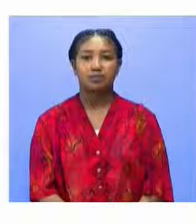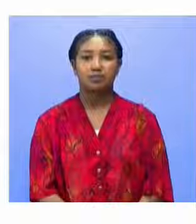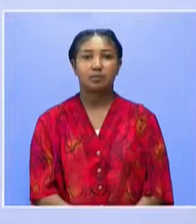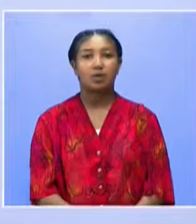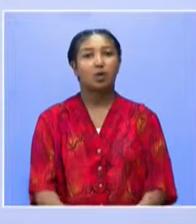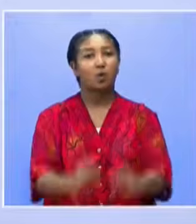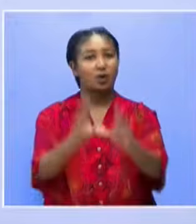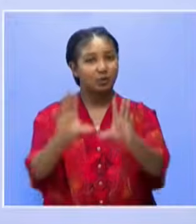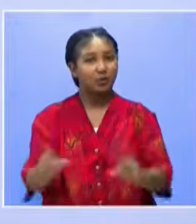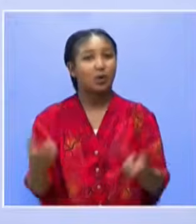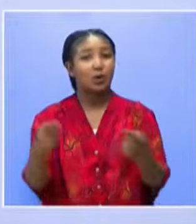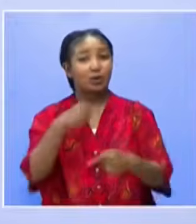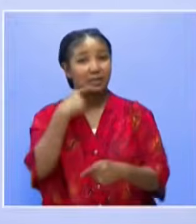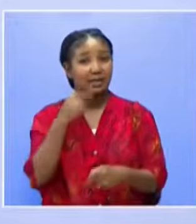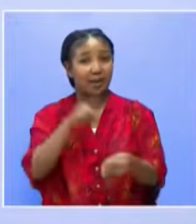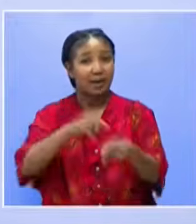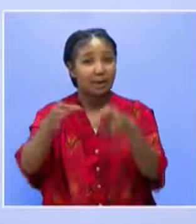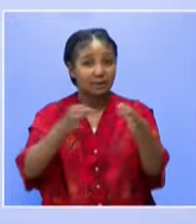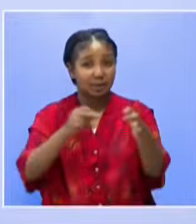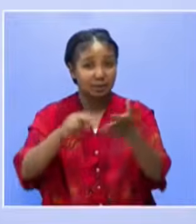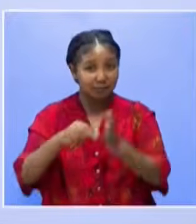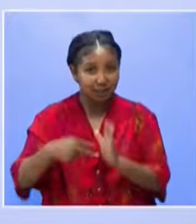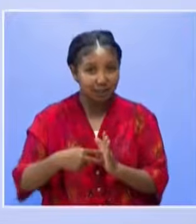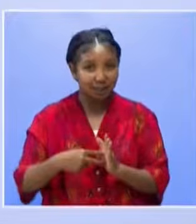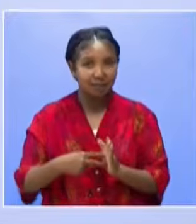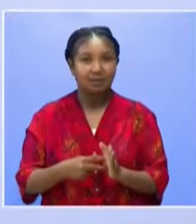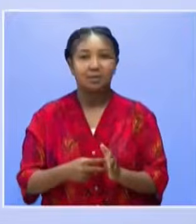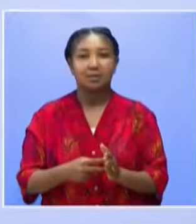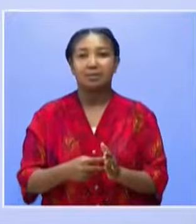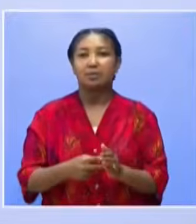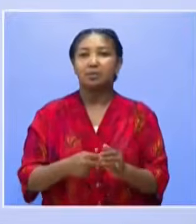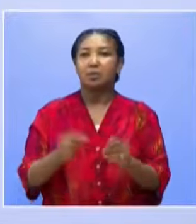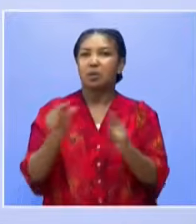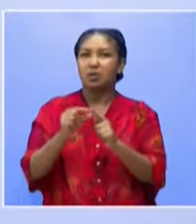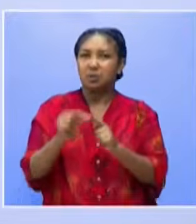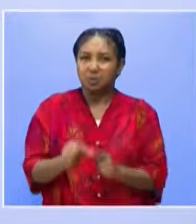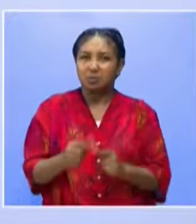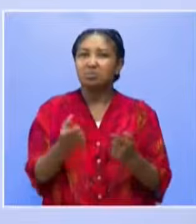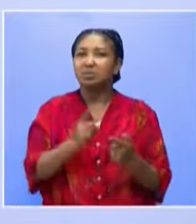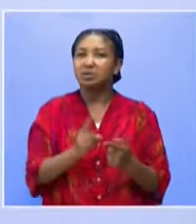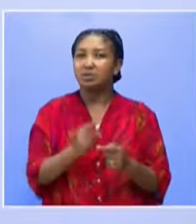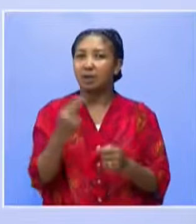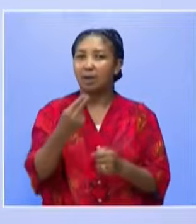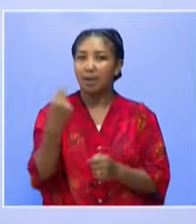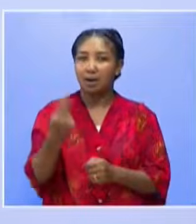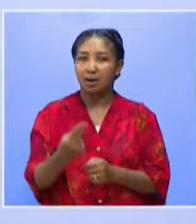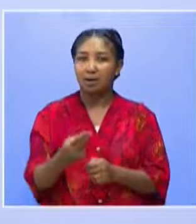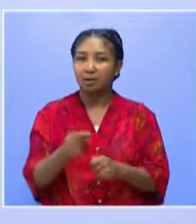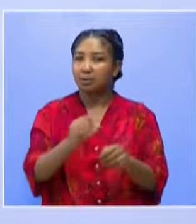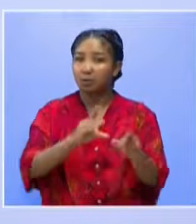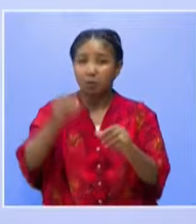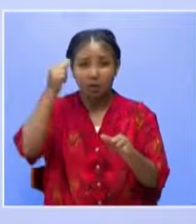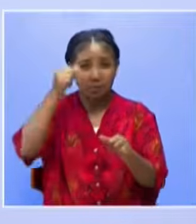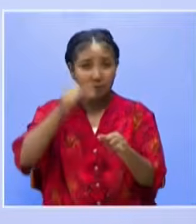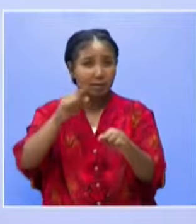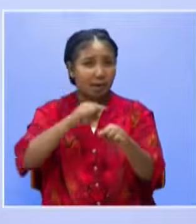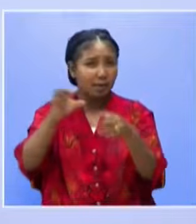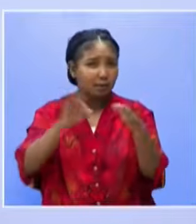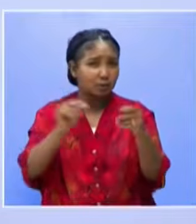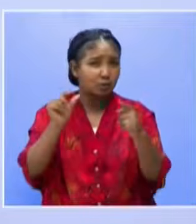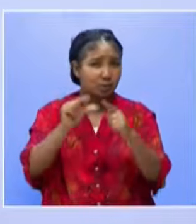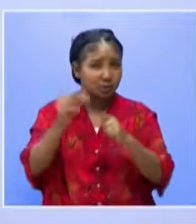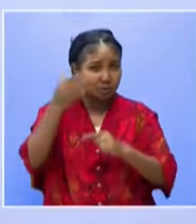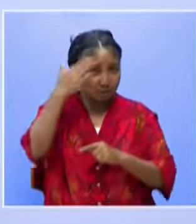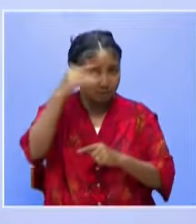Okay, student, when we say time expressions, what kinds of words do you remember? Do you remember about time expressions?